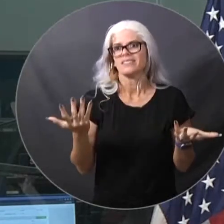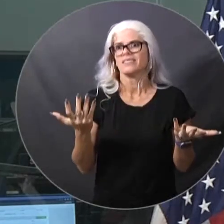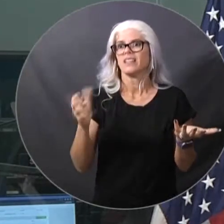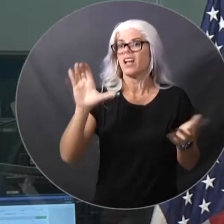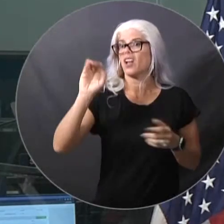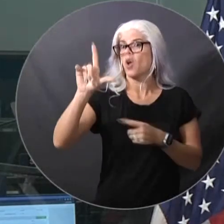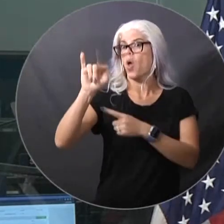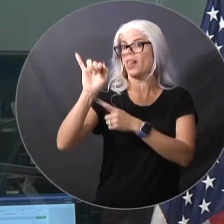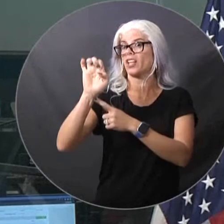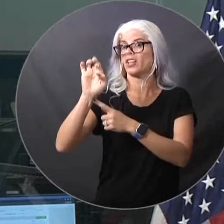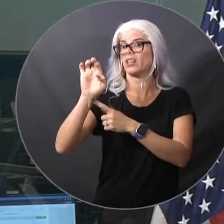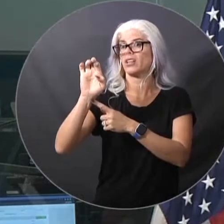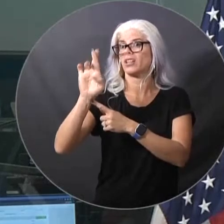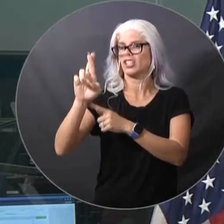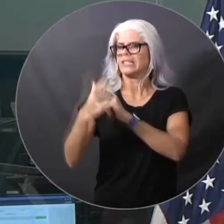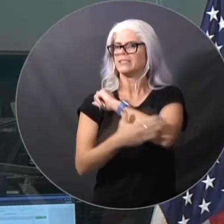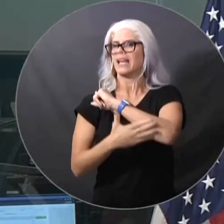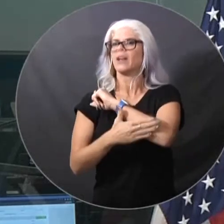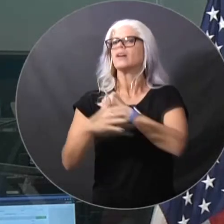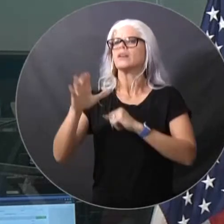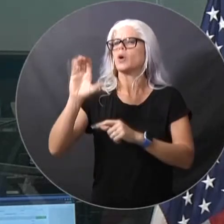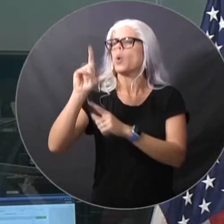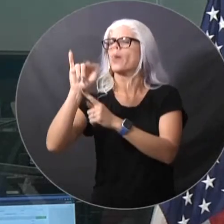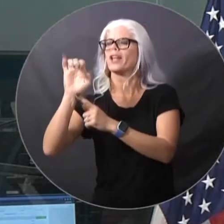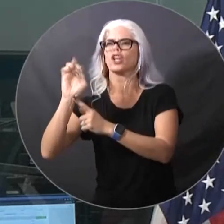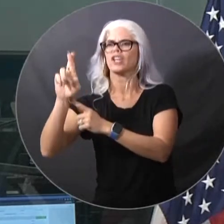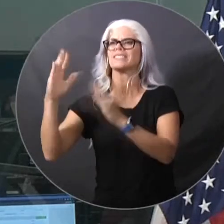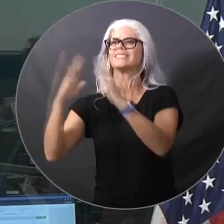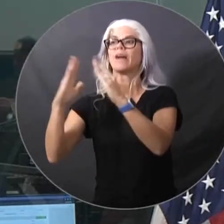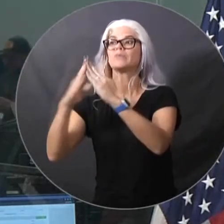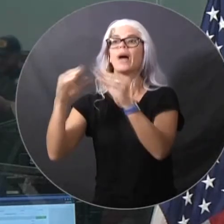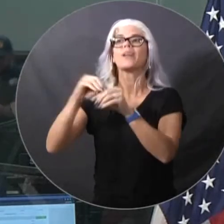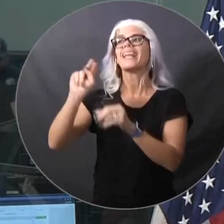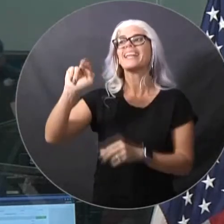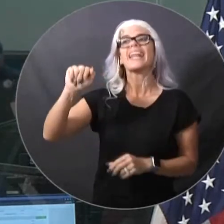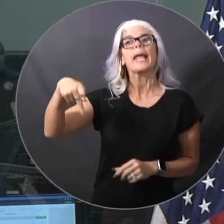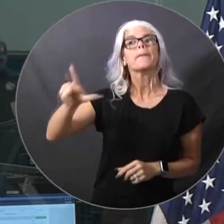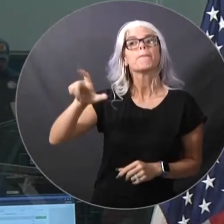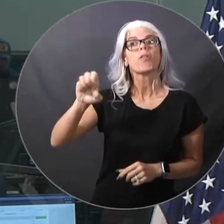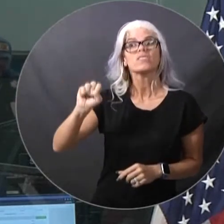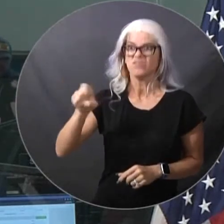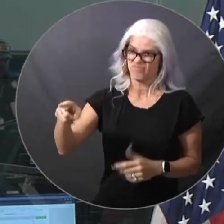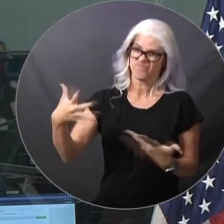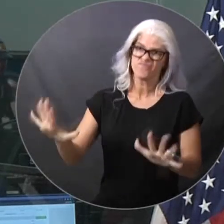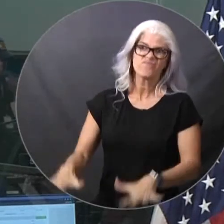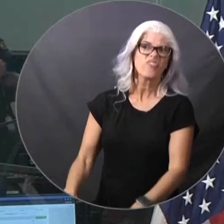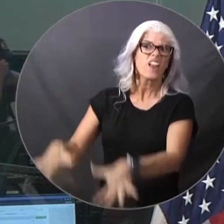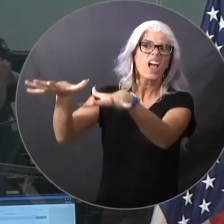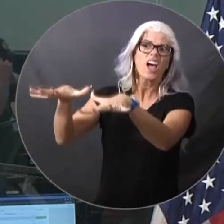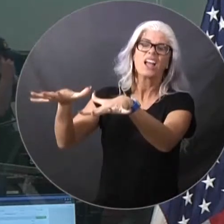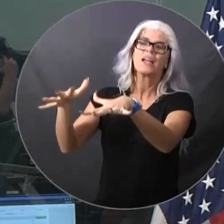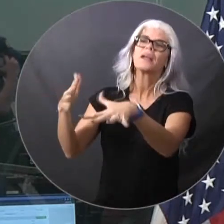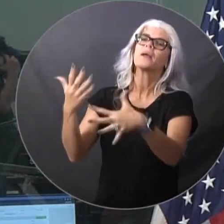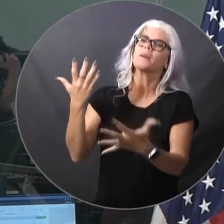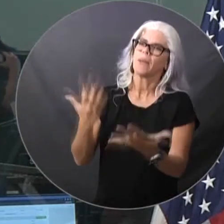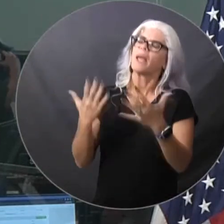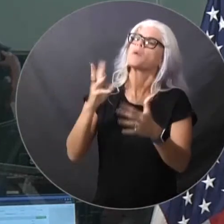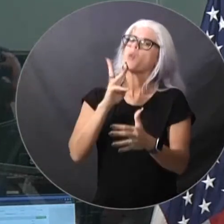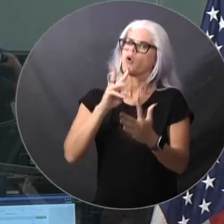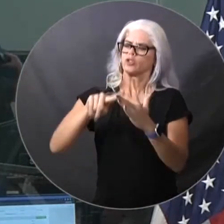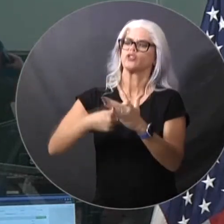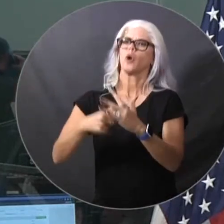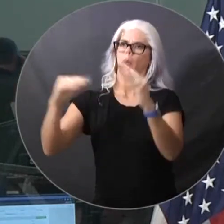downtown Naples is flooded. That's probably going to subside as the time goes on, but they're prepared for a lot of